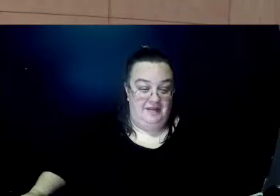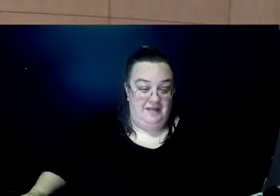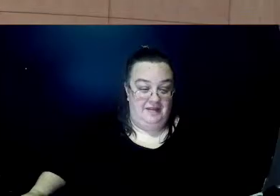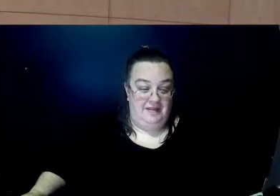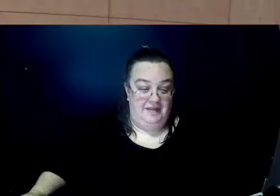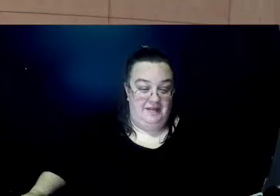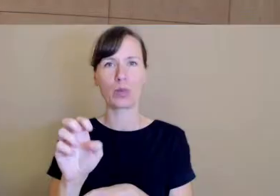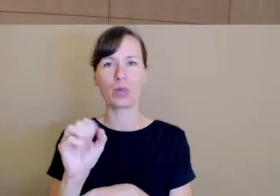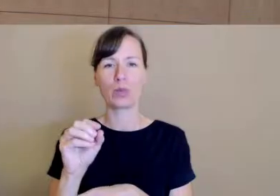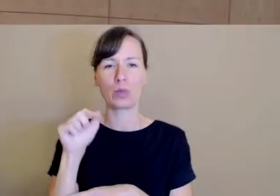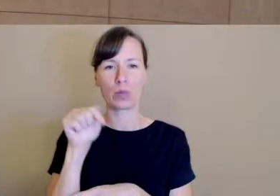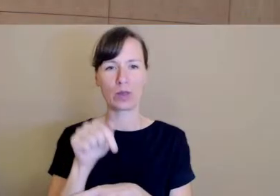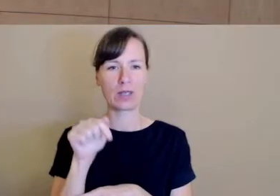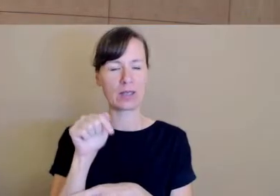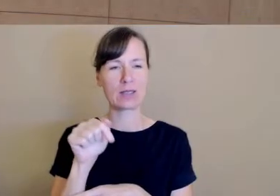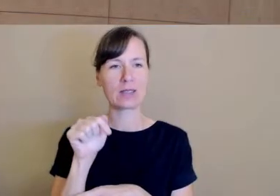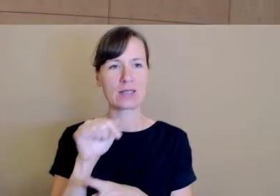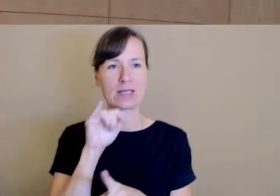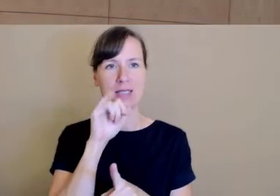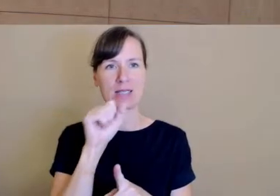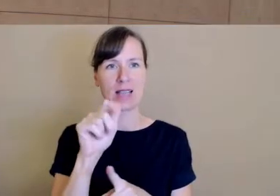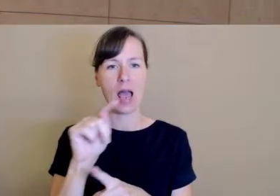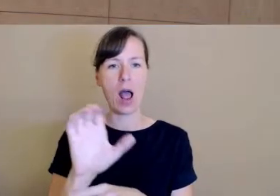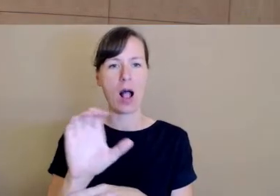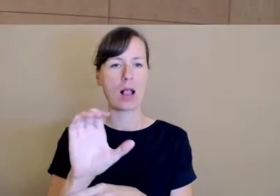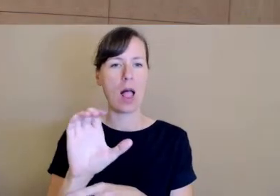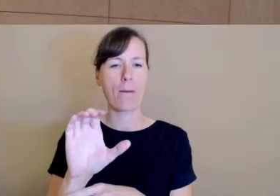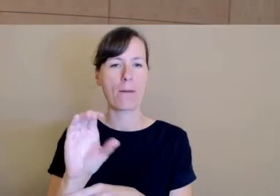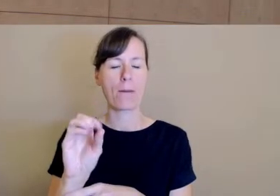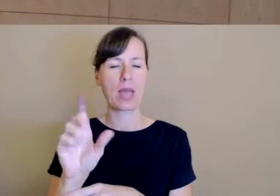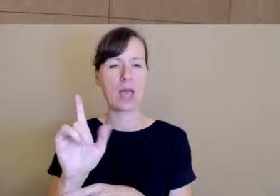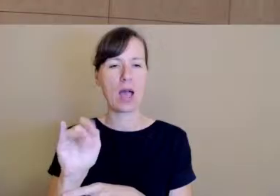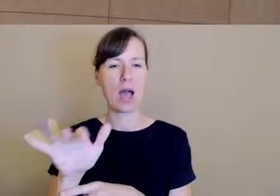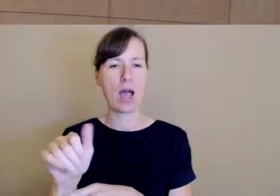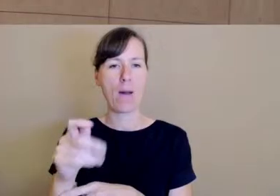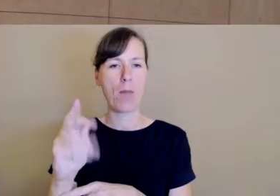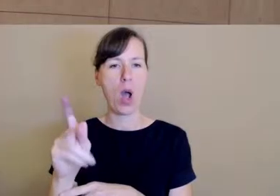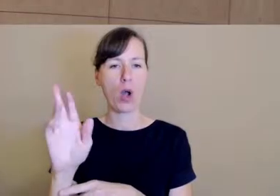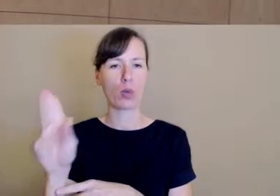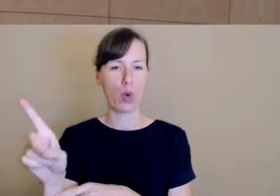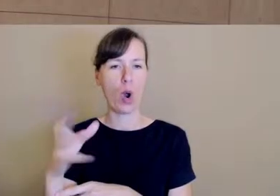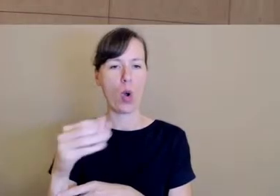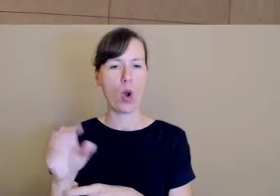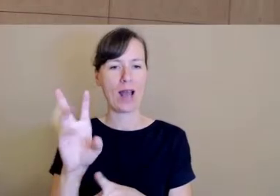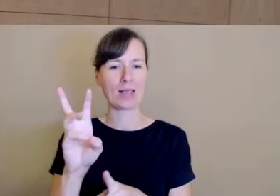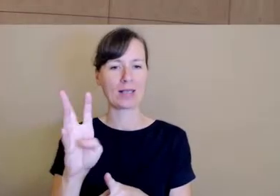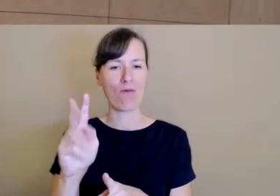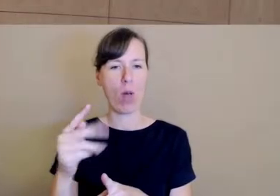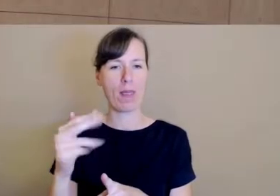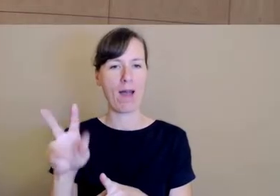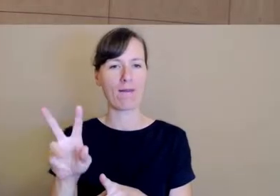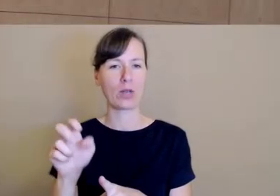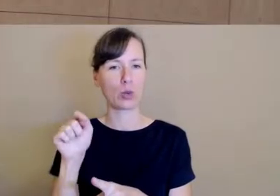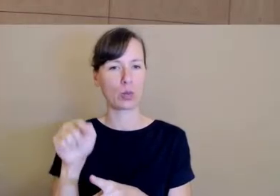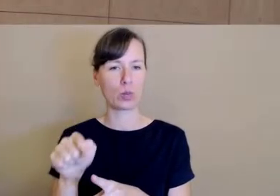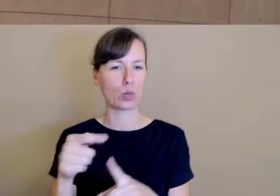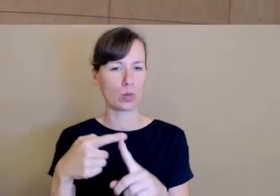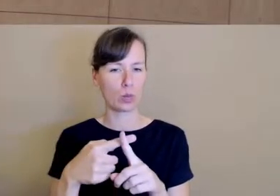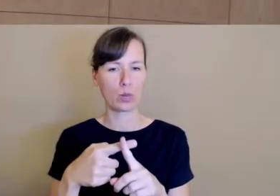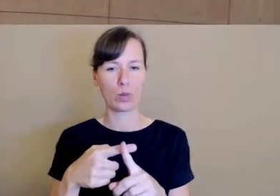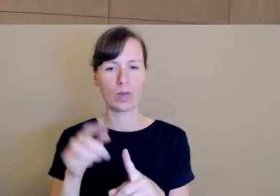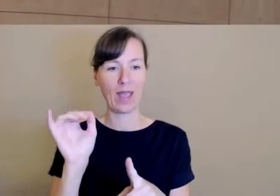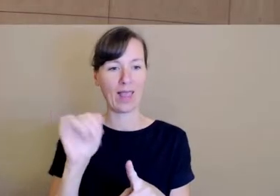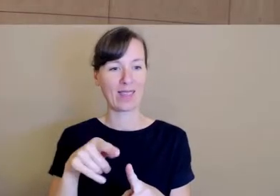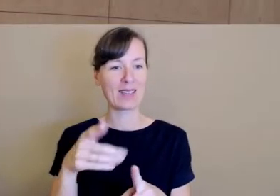So this is at Columbia Park Road and 64th Avenue. This has been floated for a